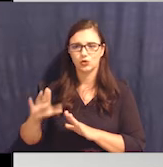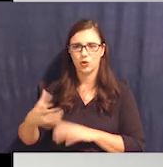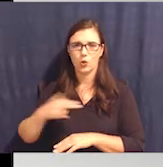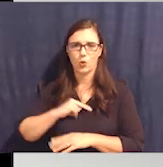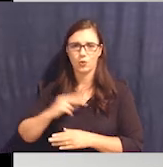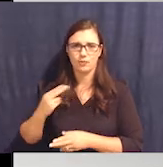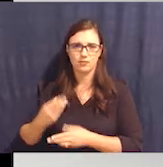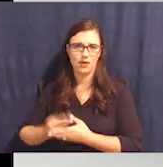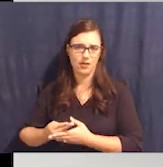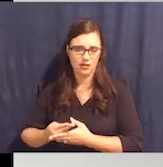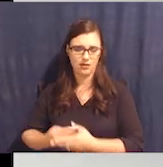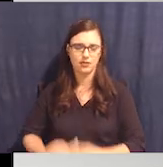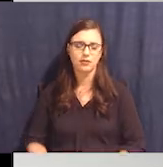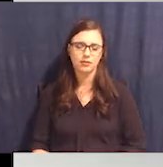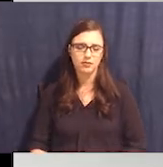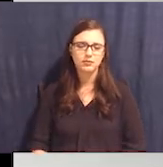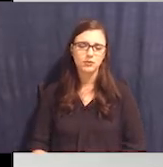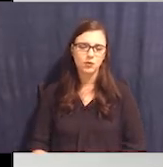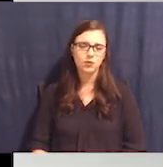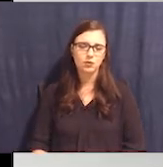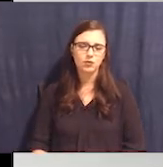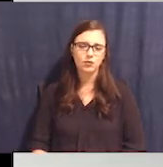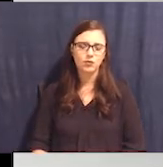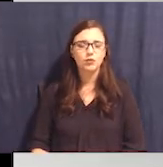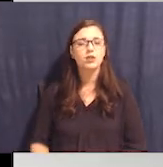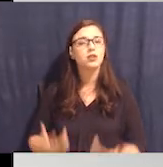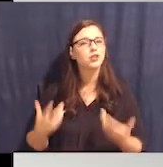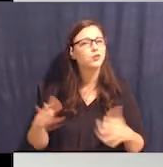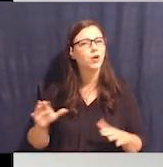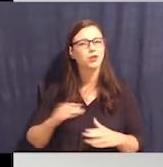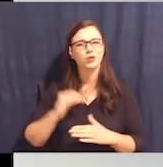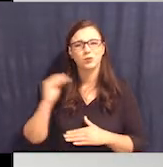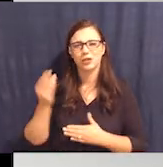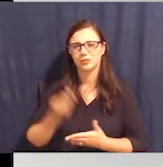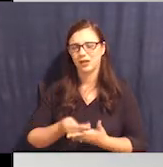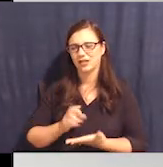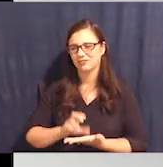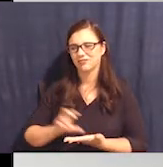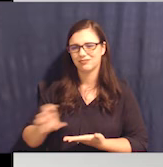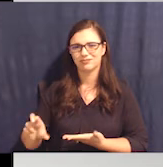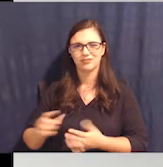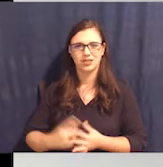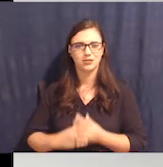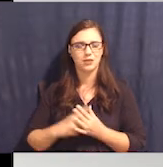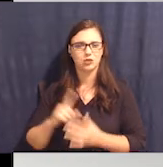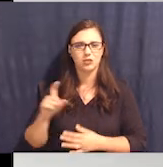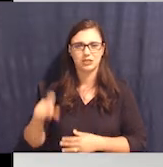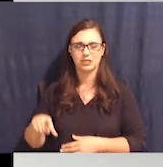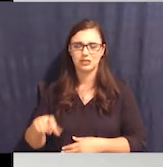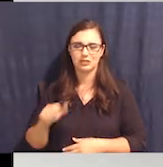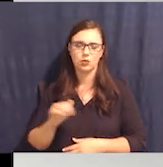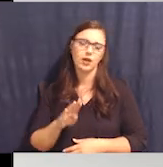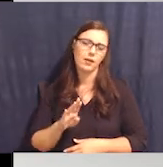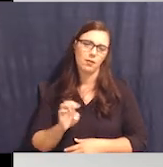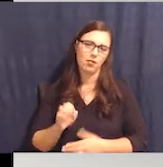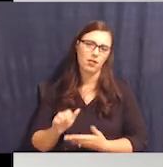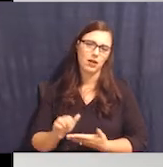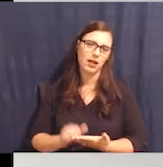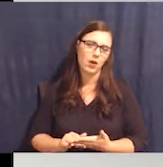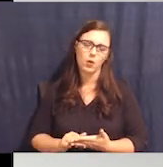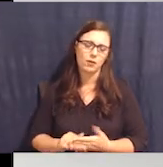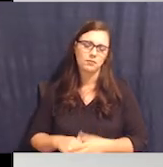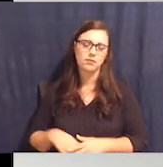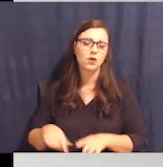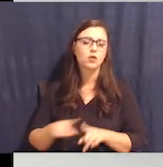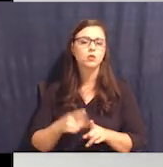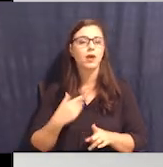child's own money. So you don't want to put too much money in special needs into the ABLE